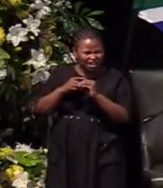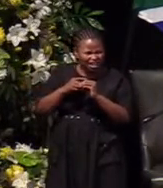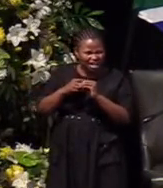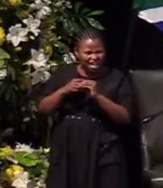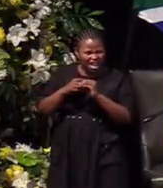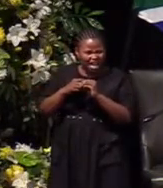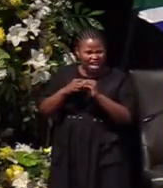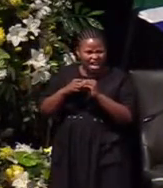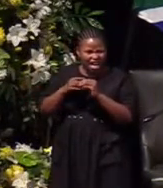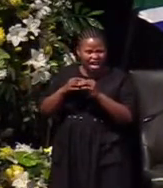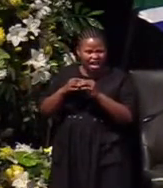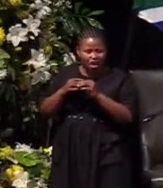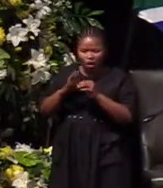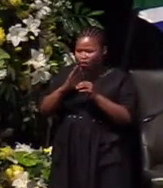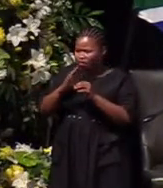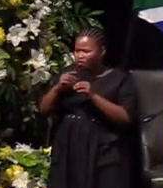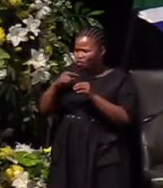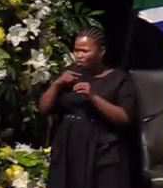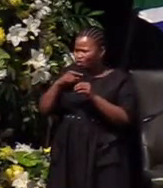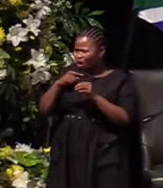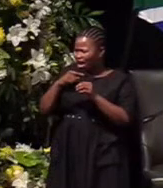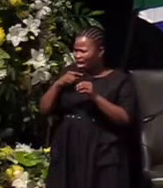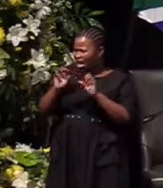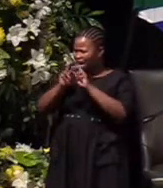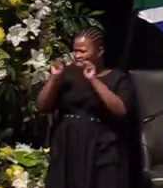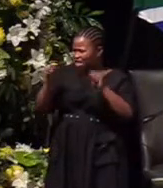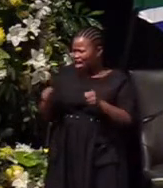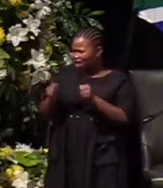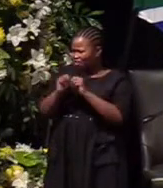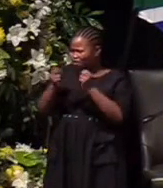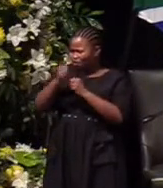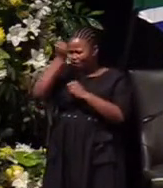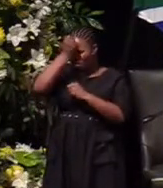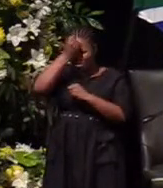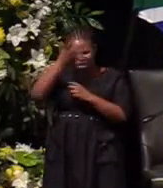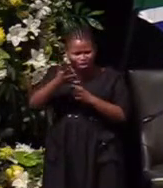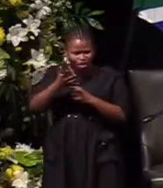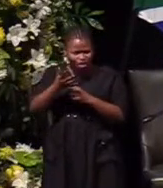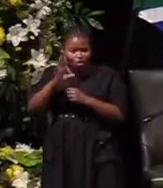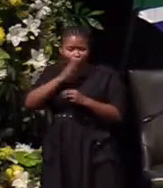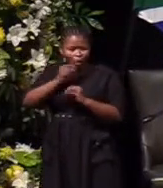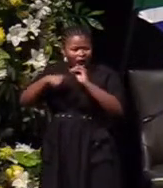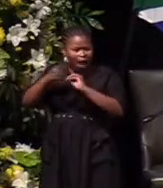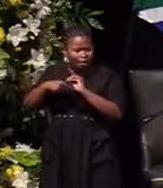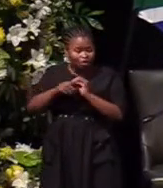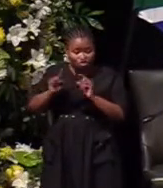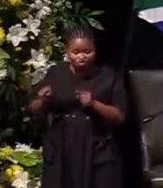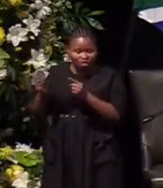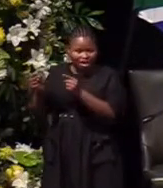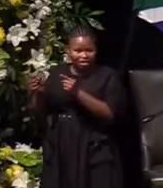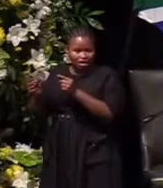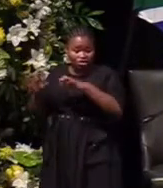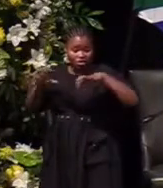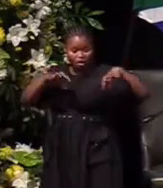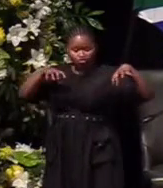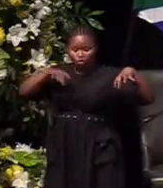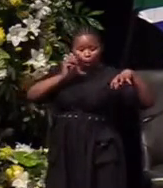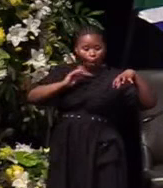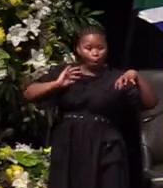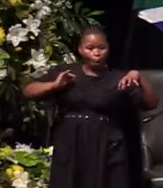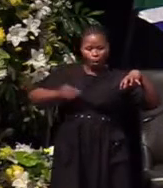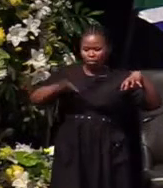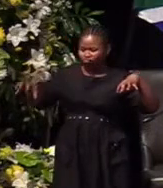Rivers the nationalism of fools where where you hear people talking about you can't substitute a woman